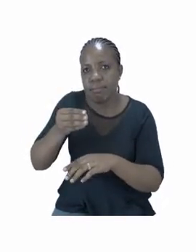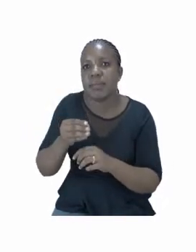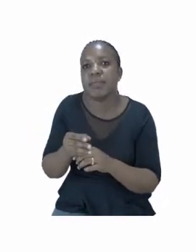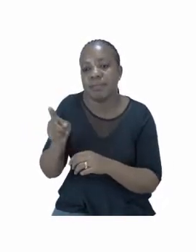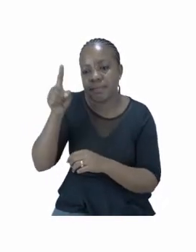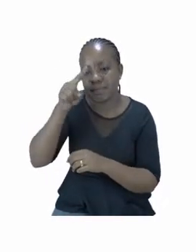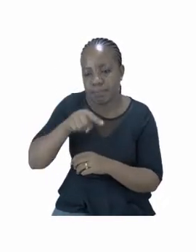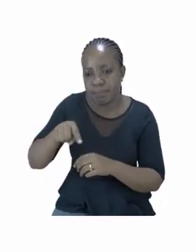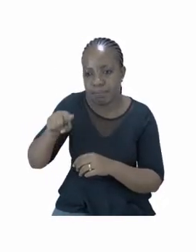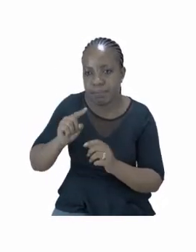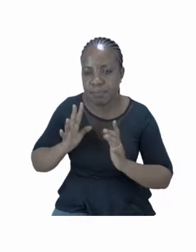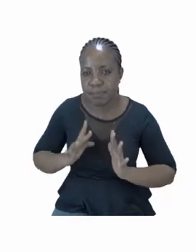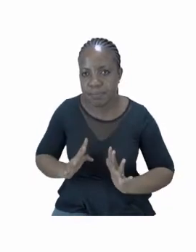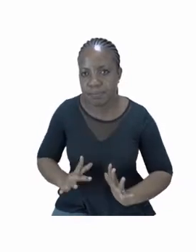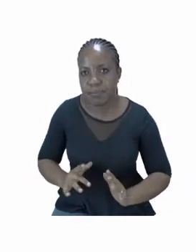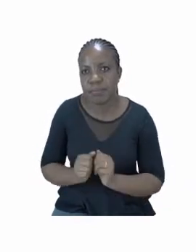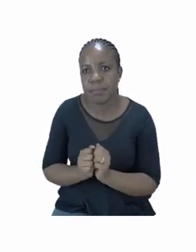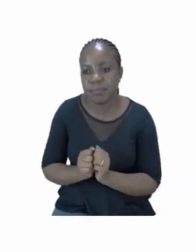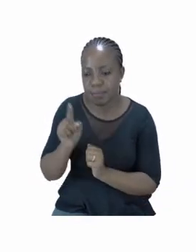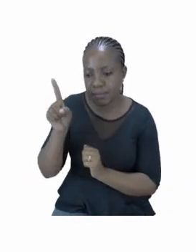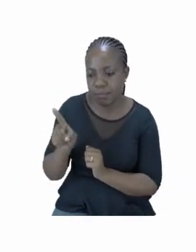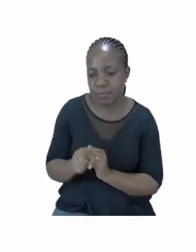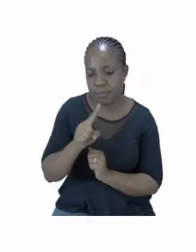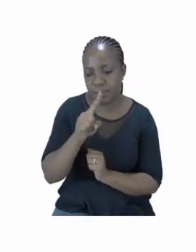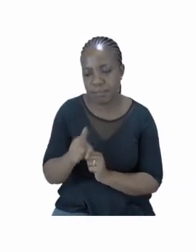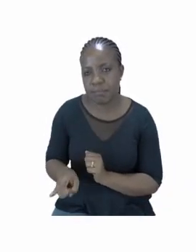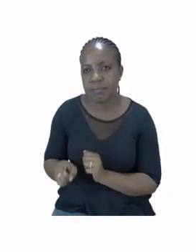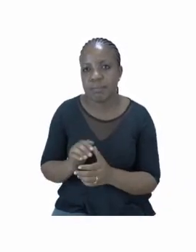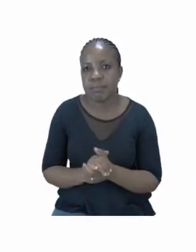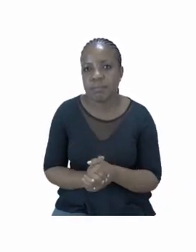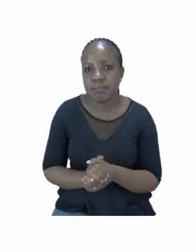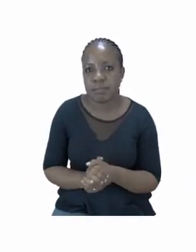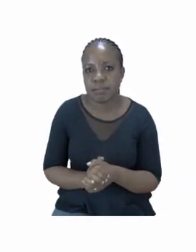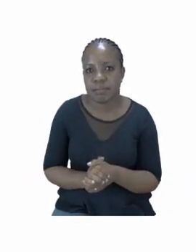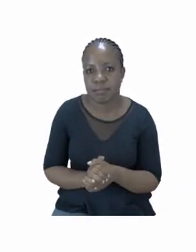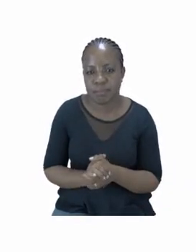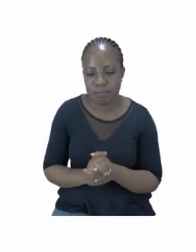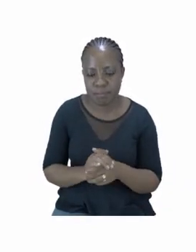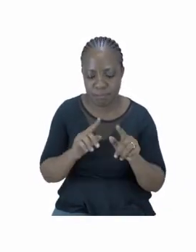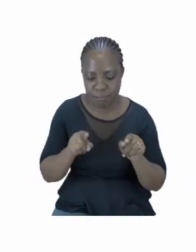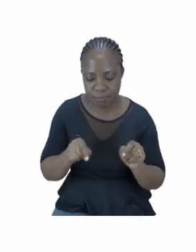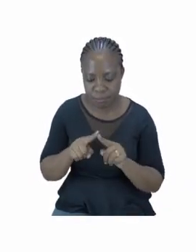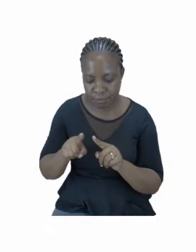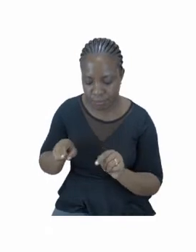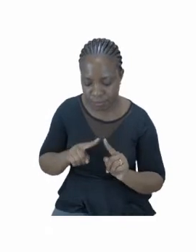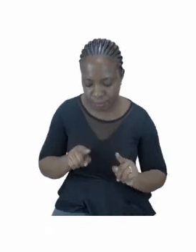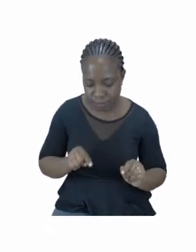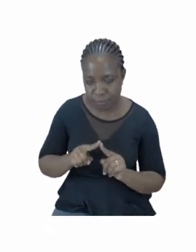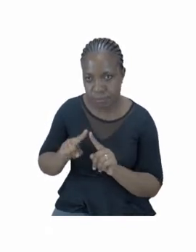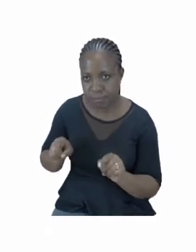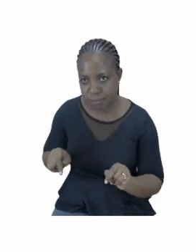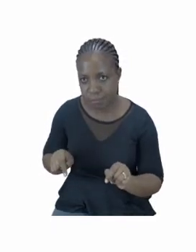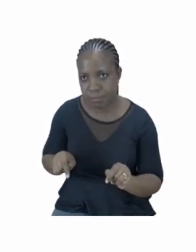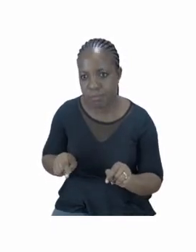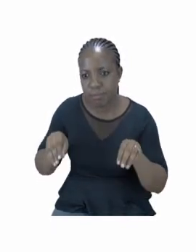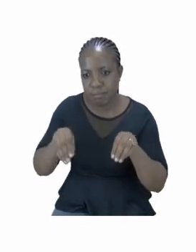for the caterpillar, we are going to cross it out. The rest, my dear children, you are going to